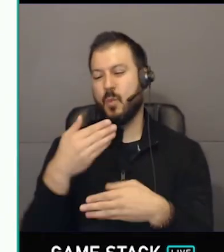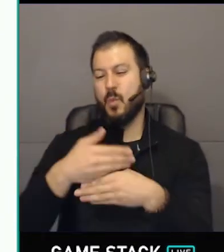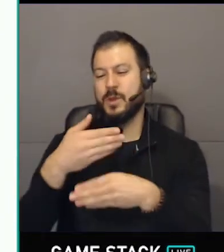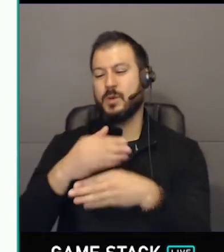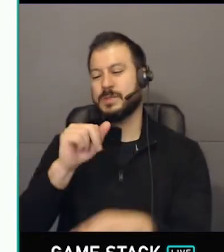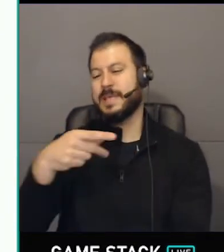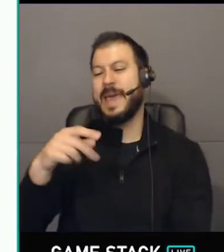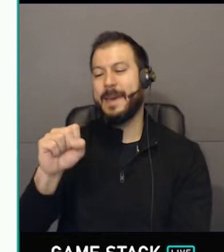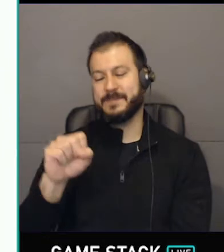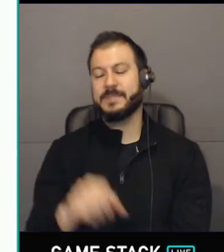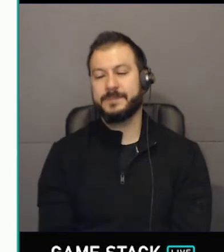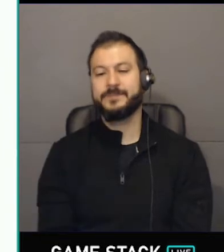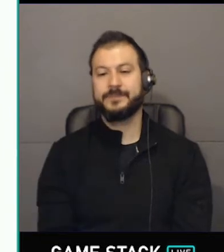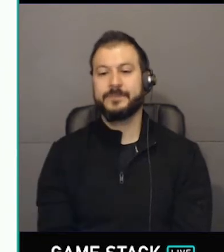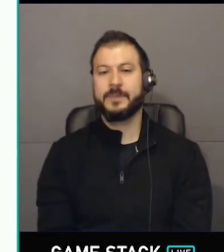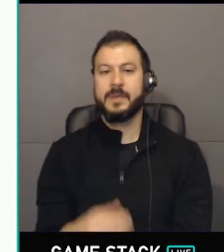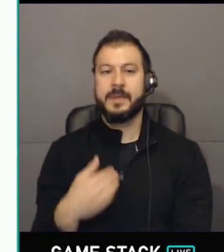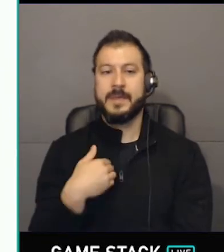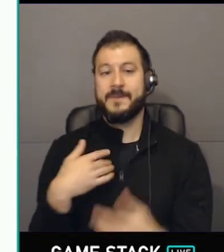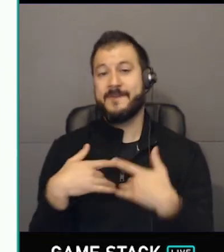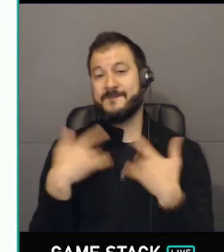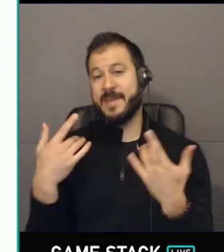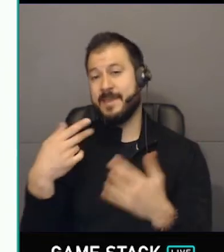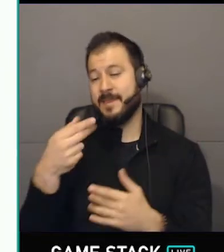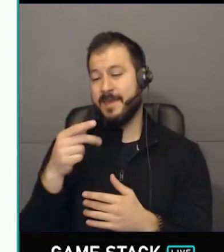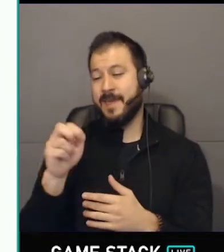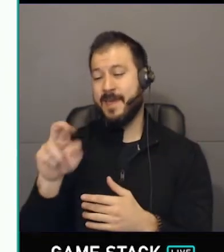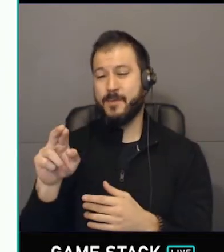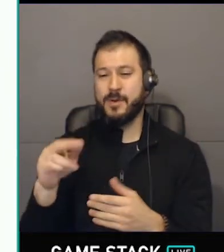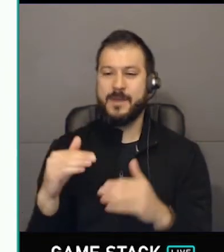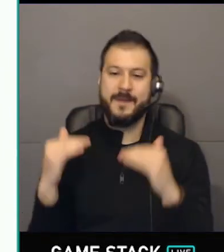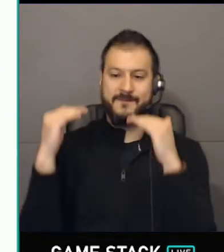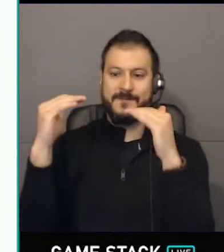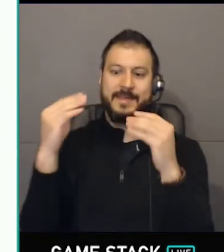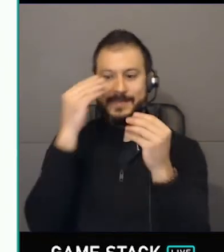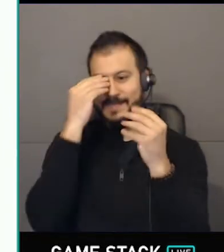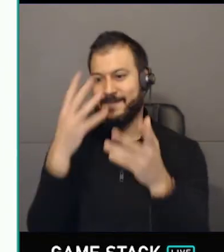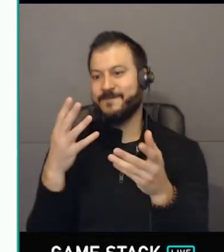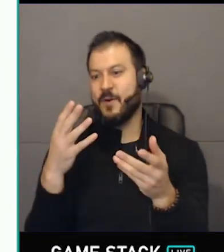We provide an event handler called Advanced Color Info Changed.